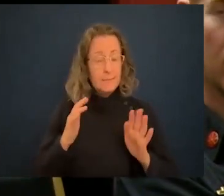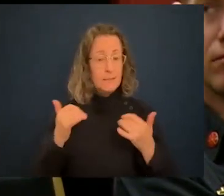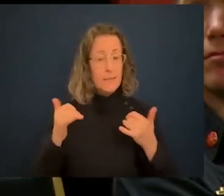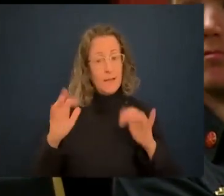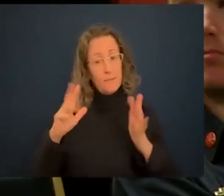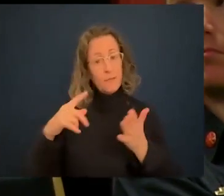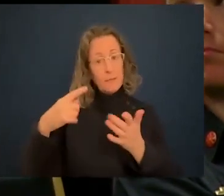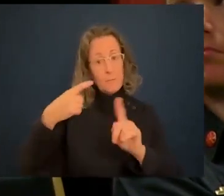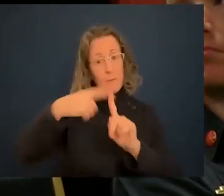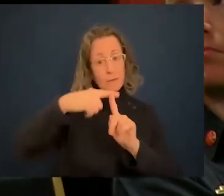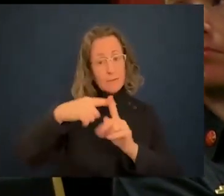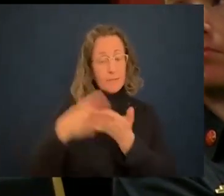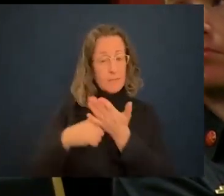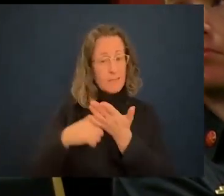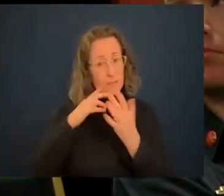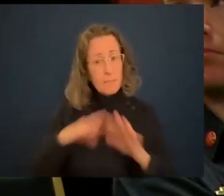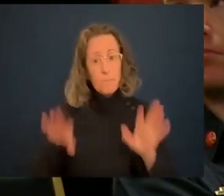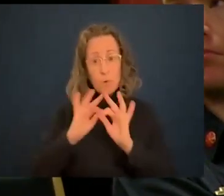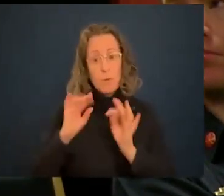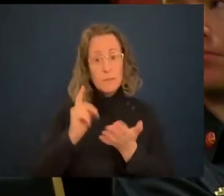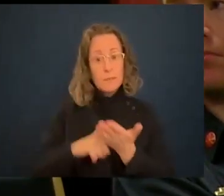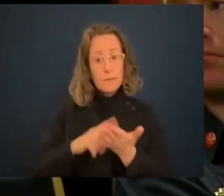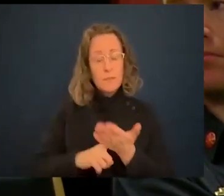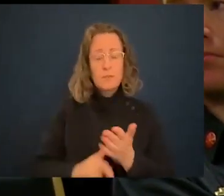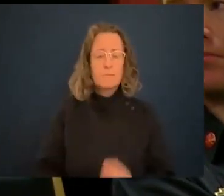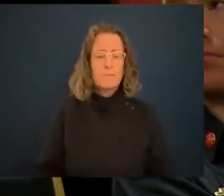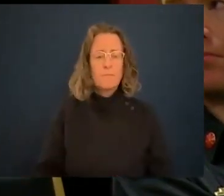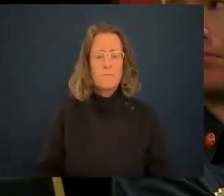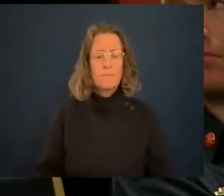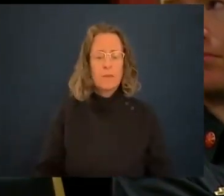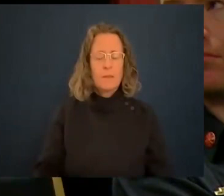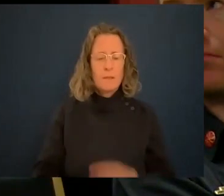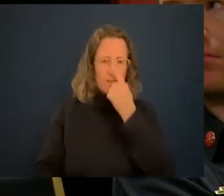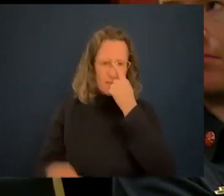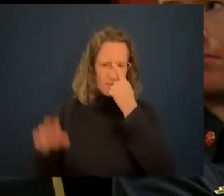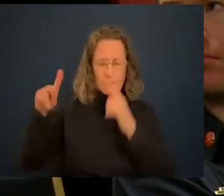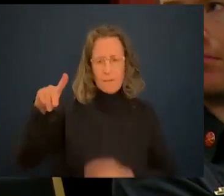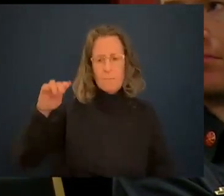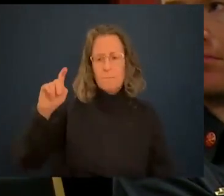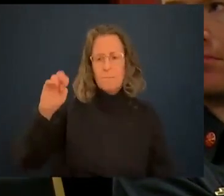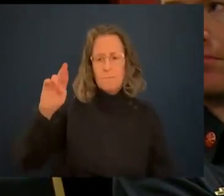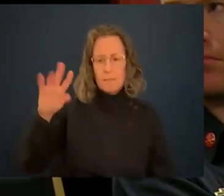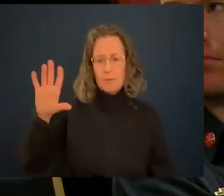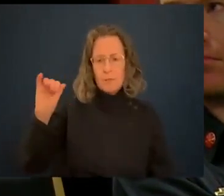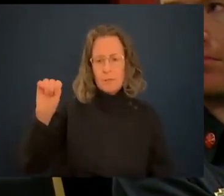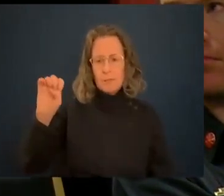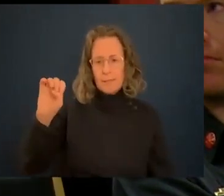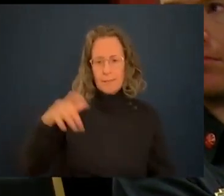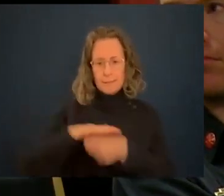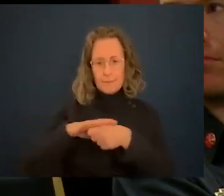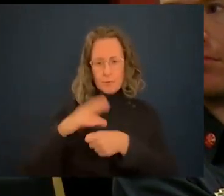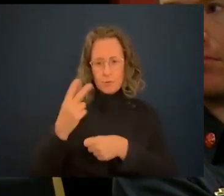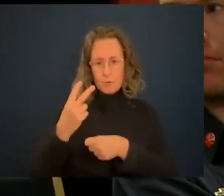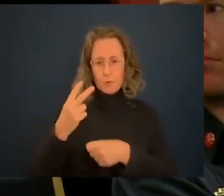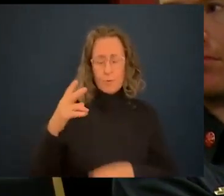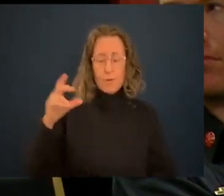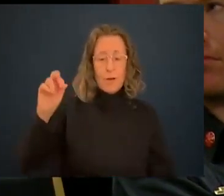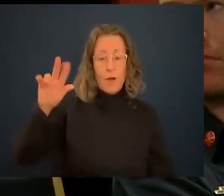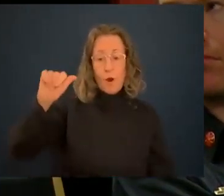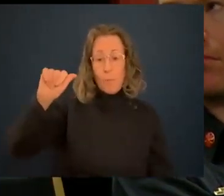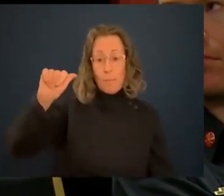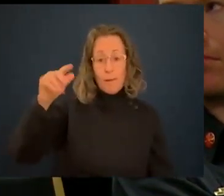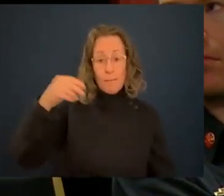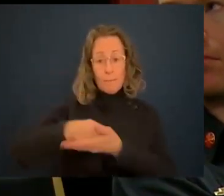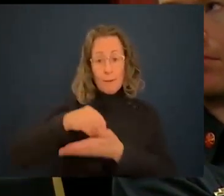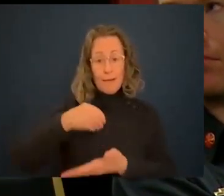and it's important yeah you know I view our well Peter case District Two uh I view Opera money like carnival game right where you